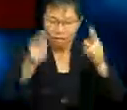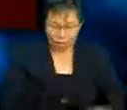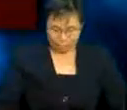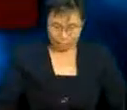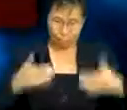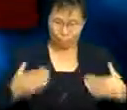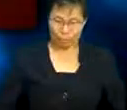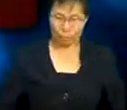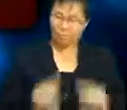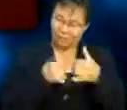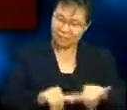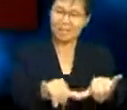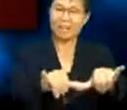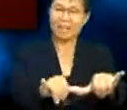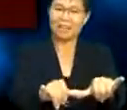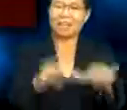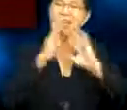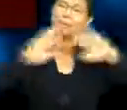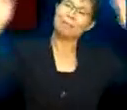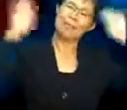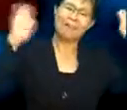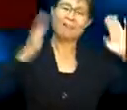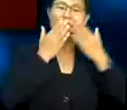human body. So stay tuned.